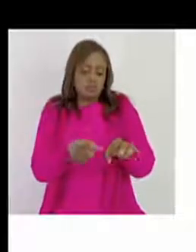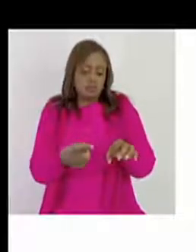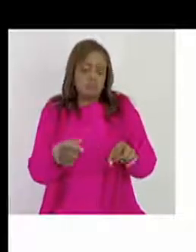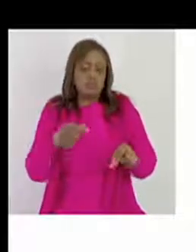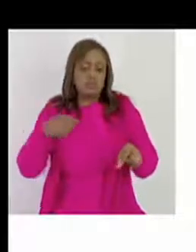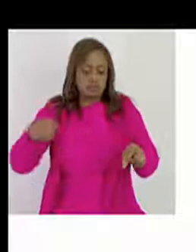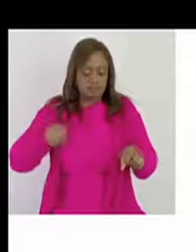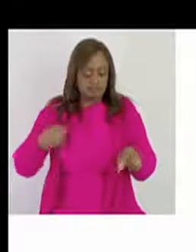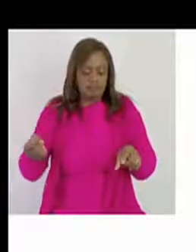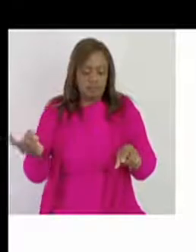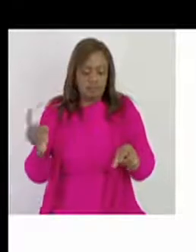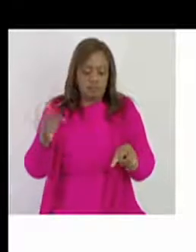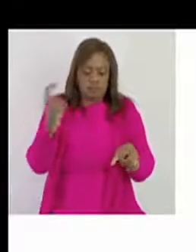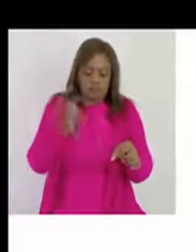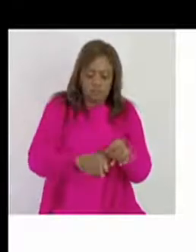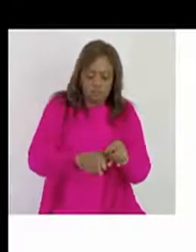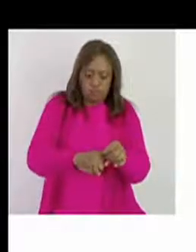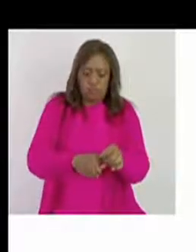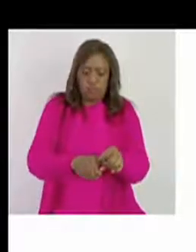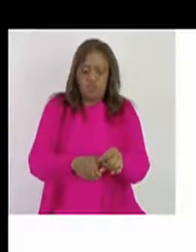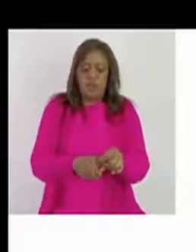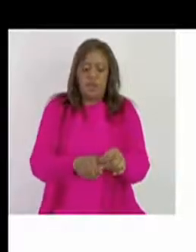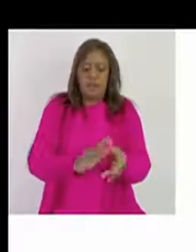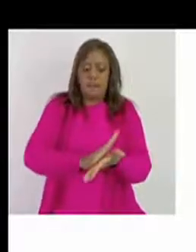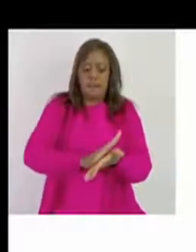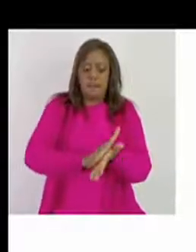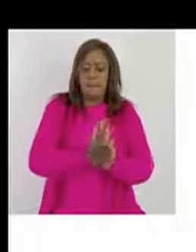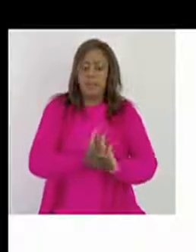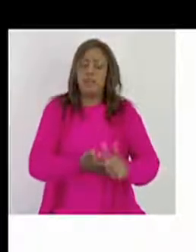egg and implantation occurs.